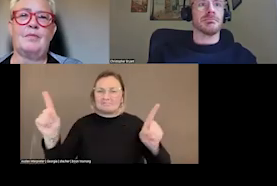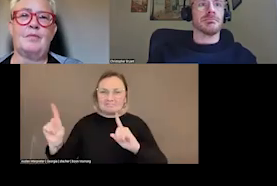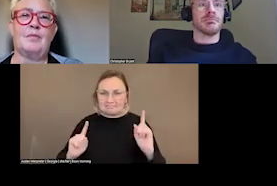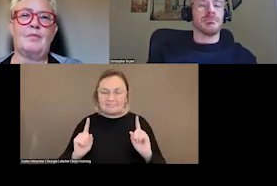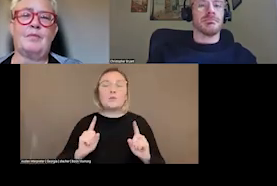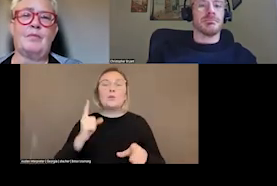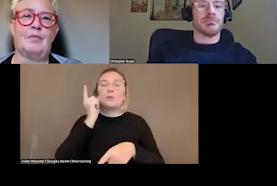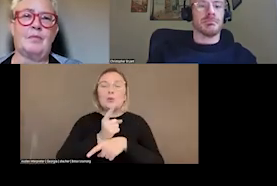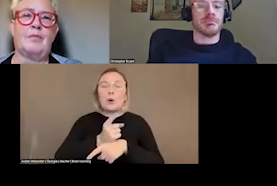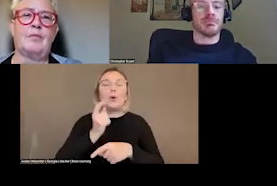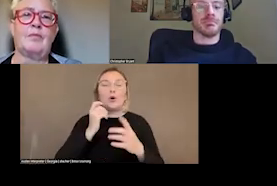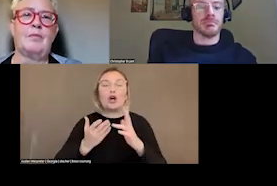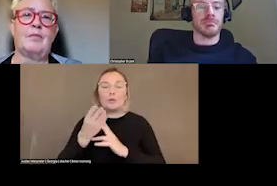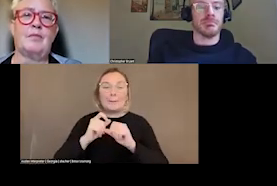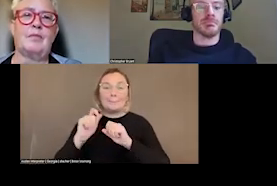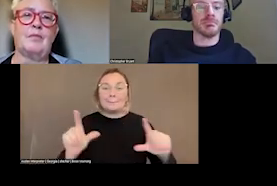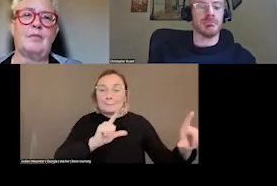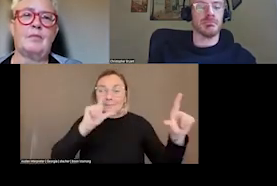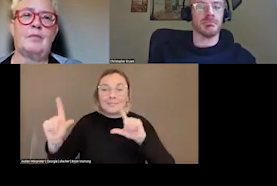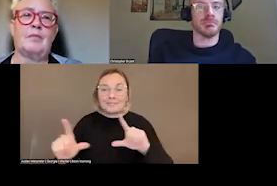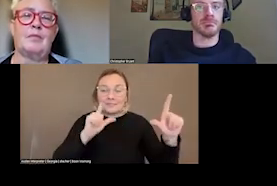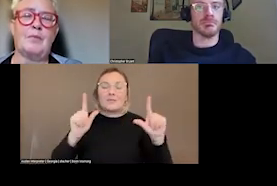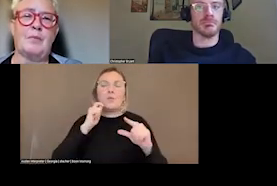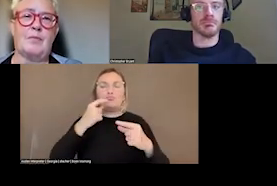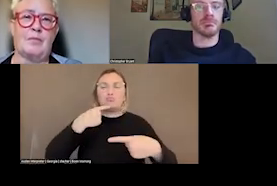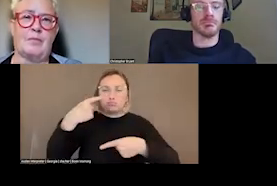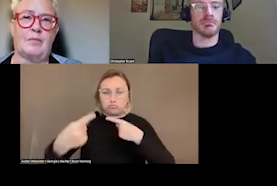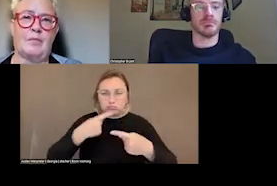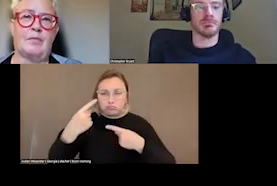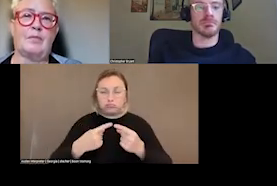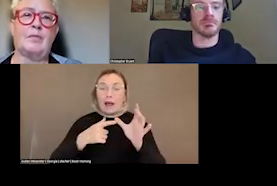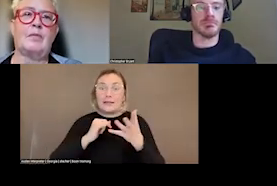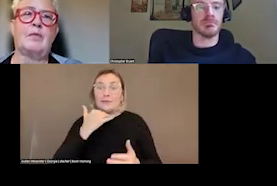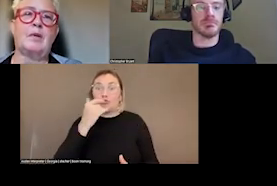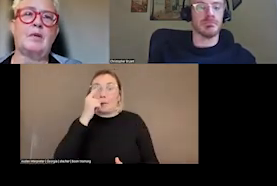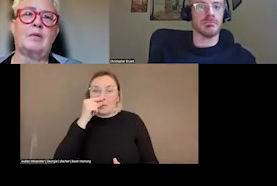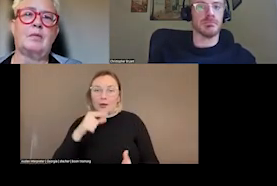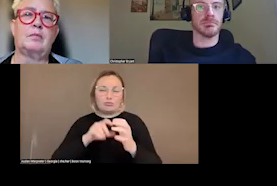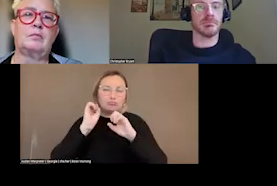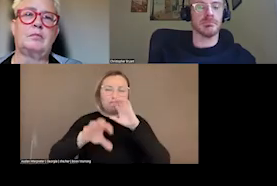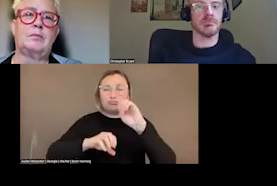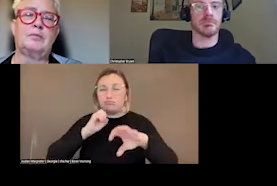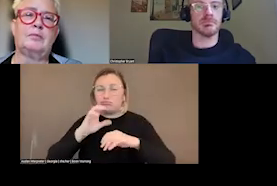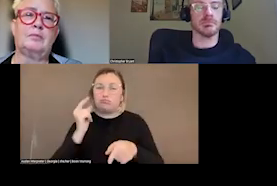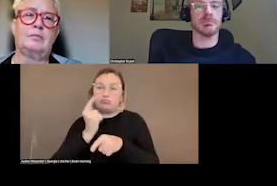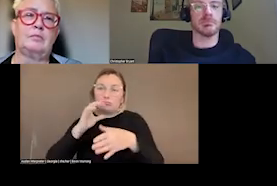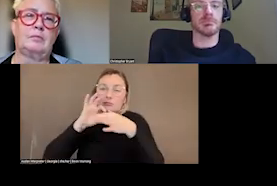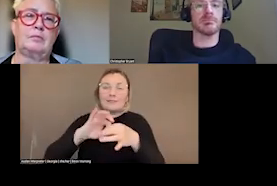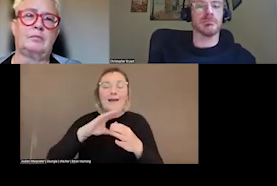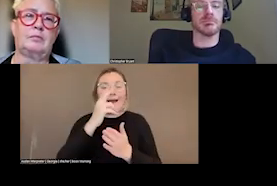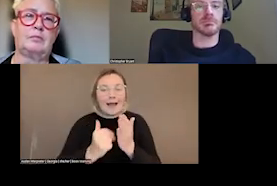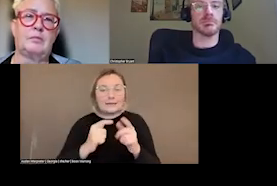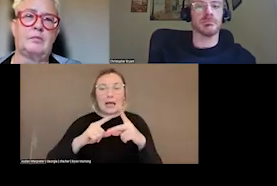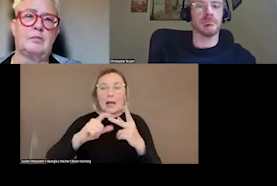We're going to go through some slides and share as much information as possible to really speak to the arts and